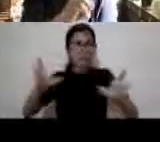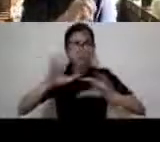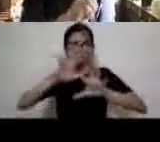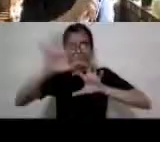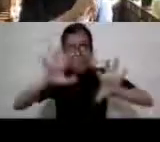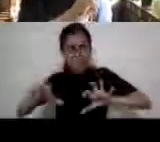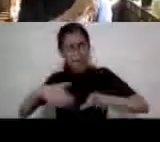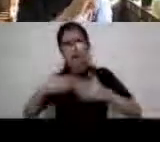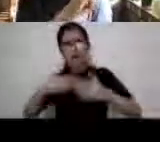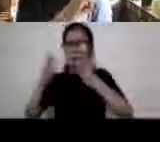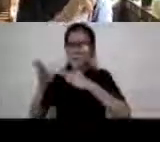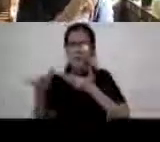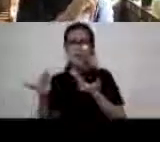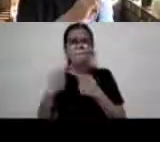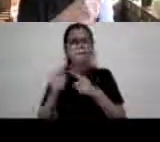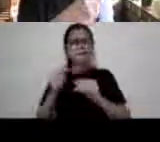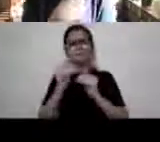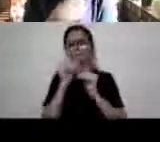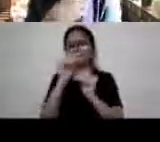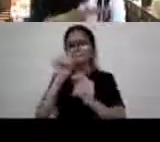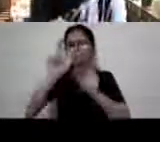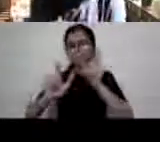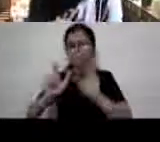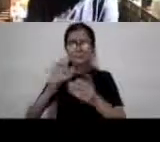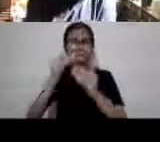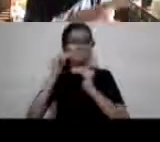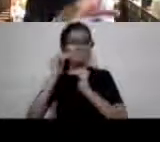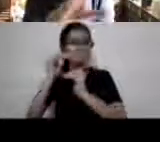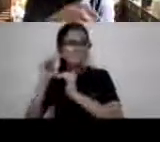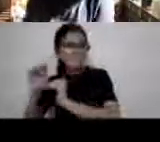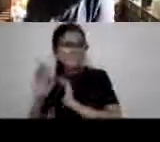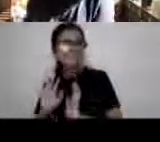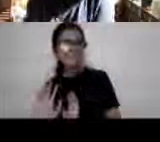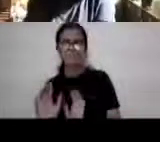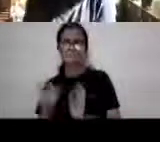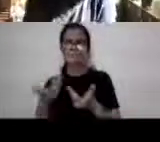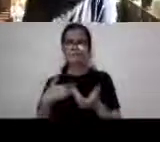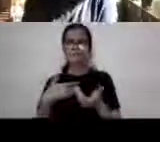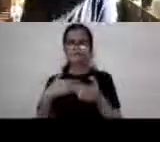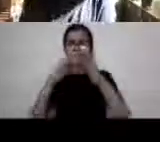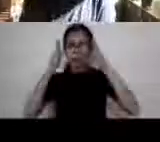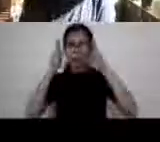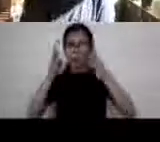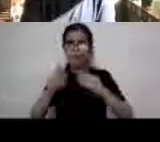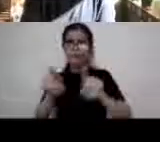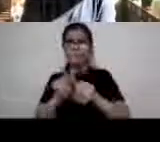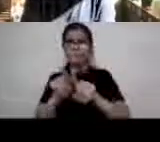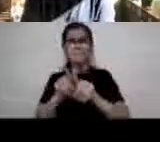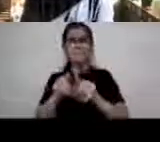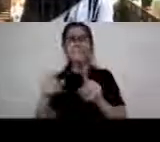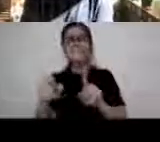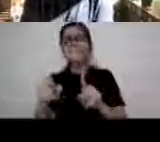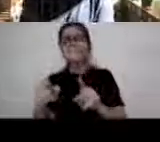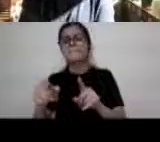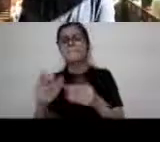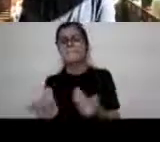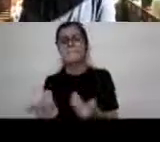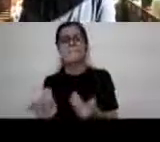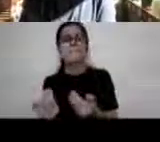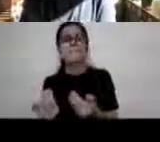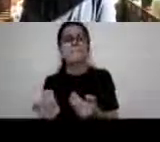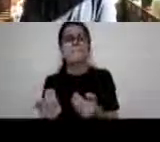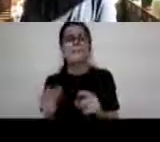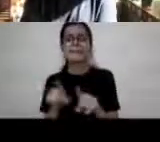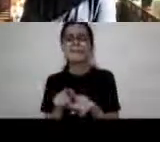way. And we couldn't have any meeting with the whole focus group yet, because we were not allowed to.